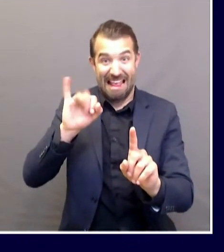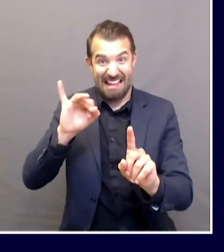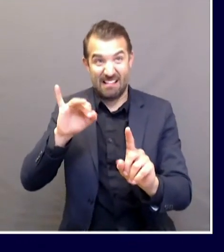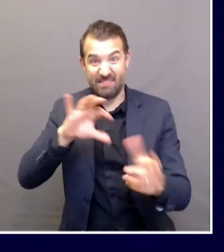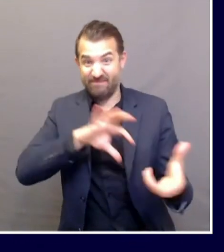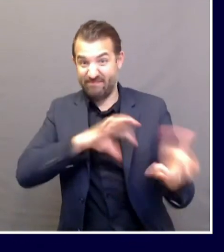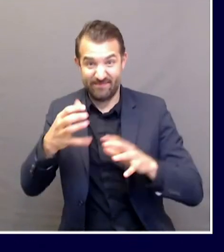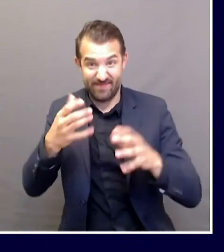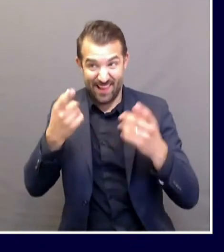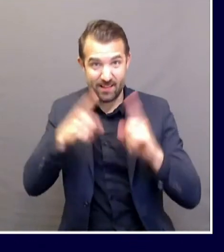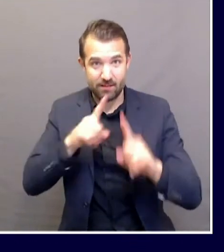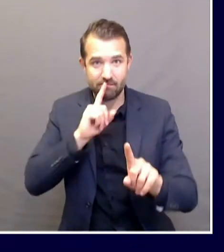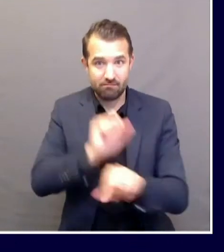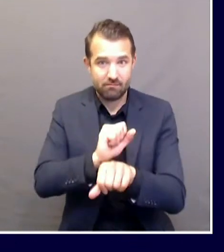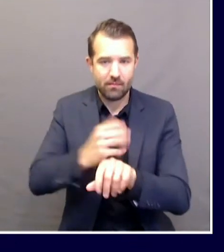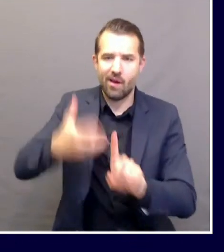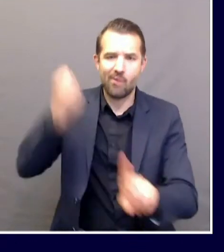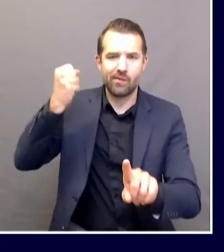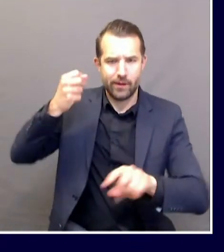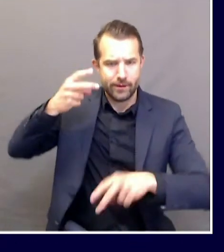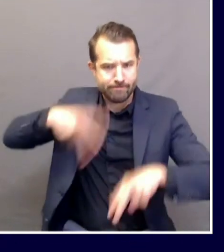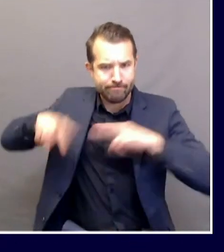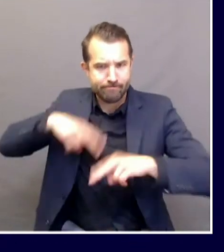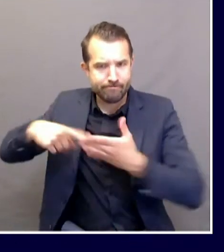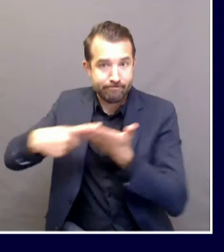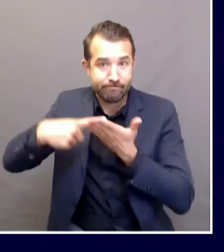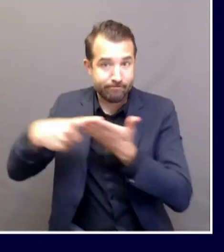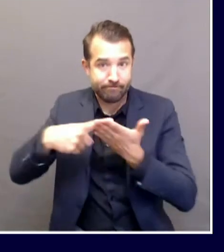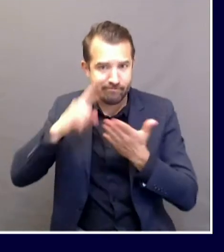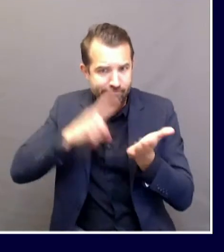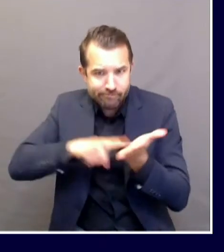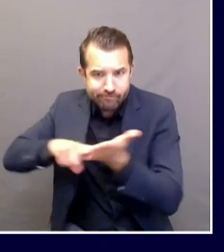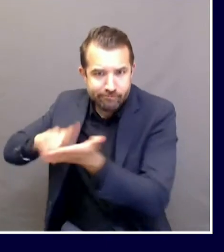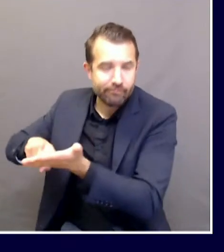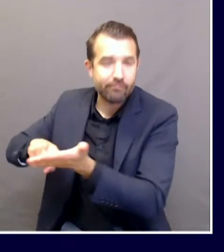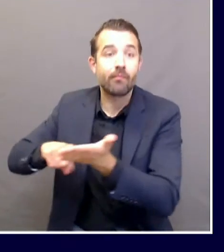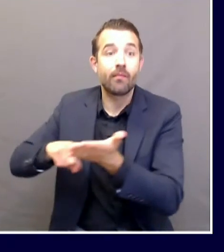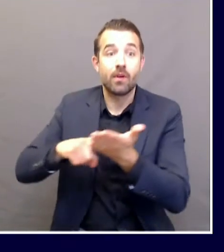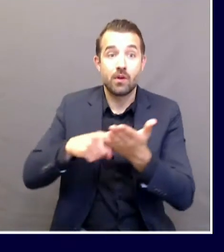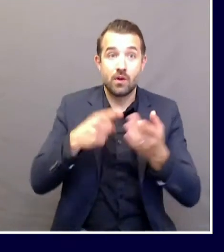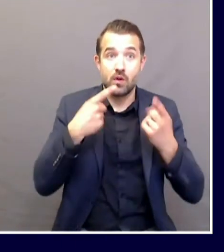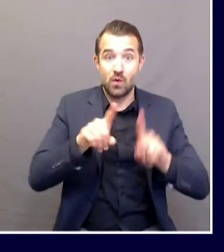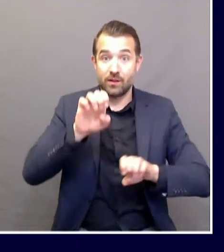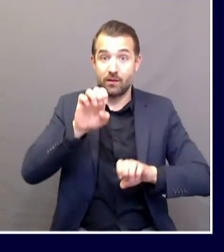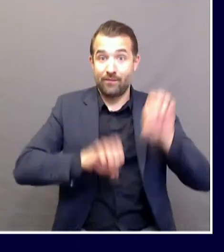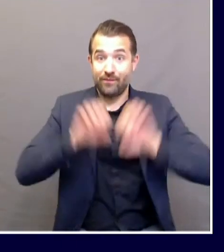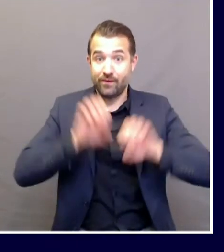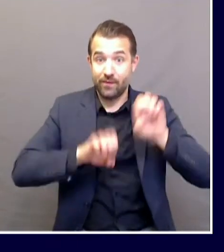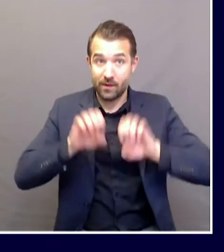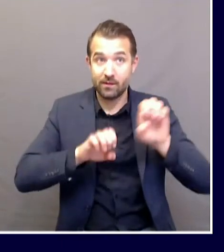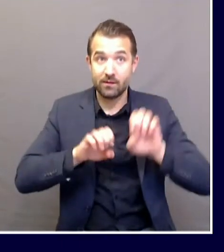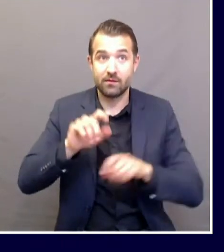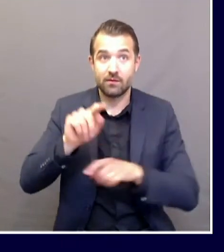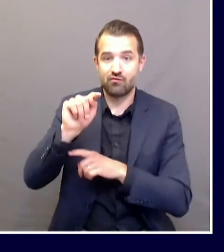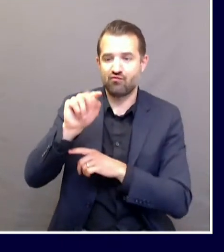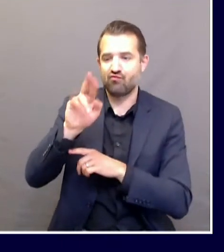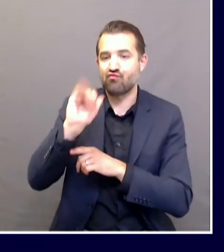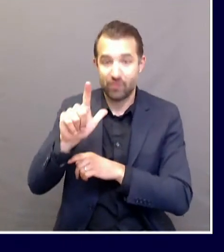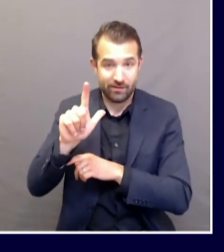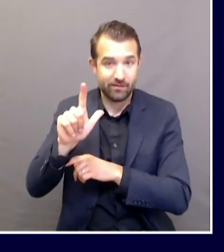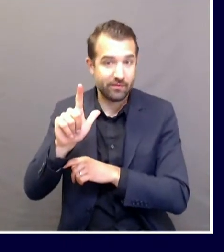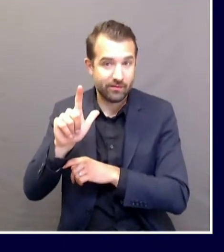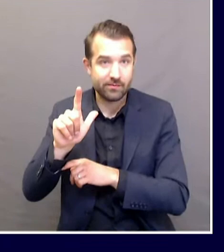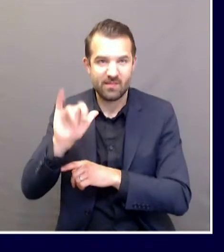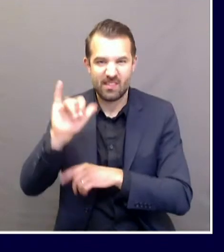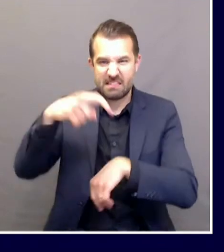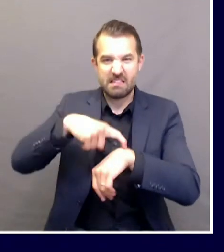were after the trials. And because of that signal, things were put on hold so that scientists could continue